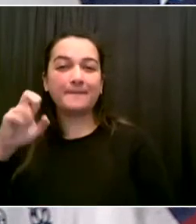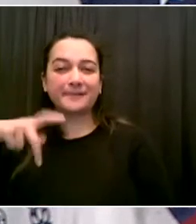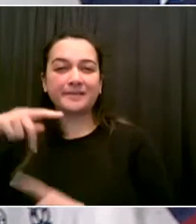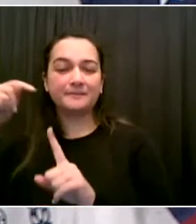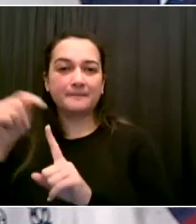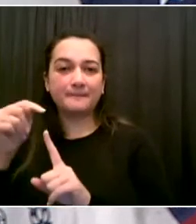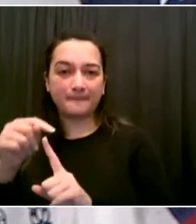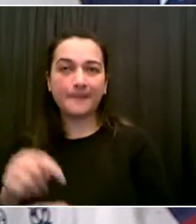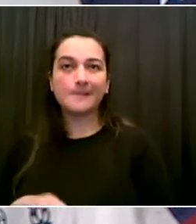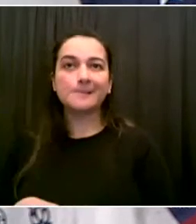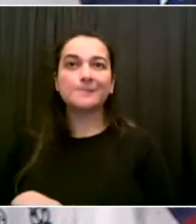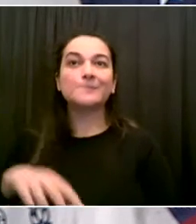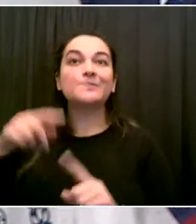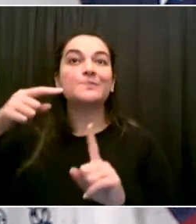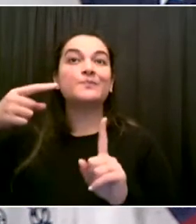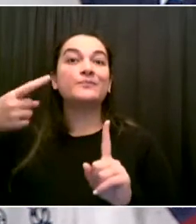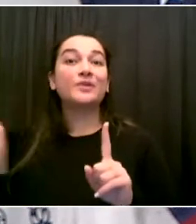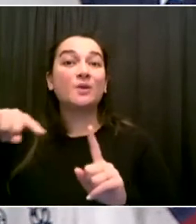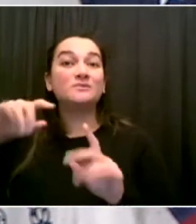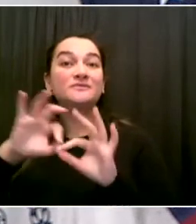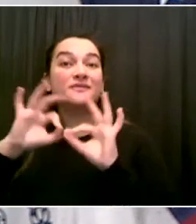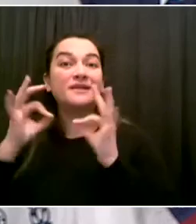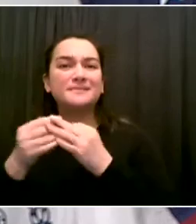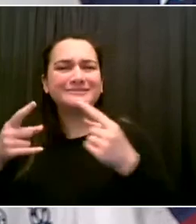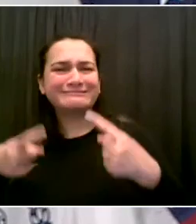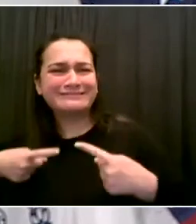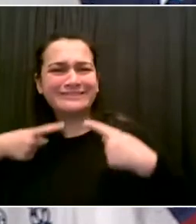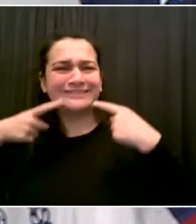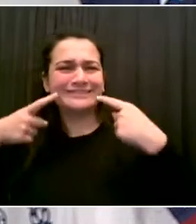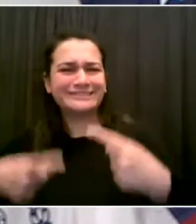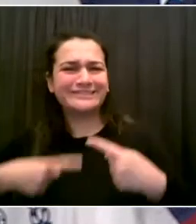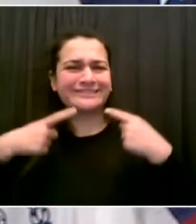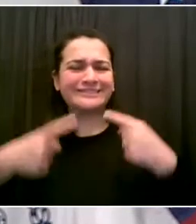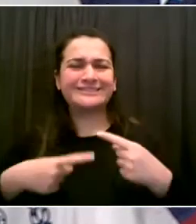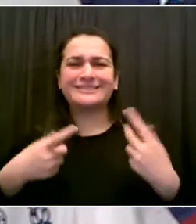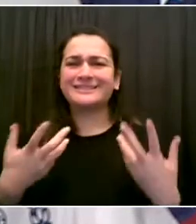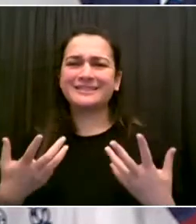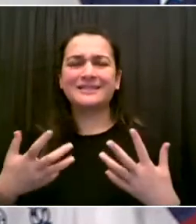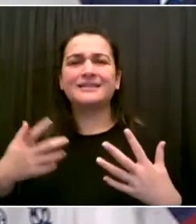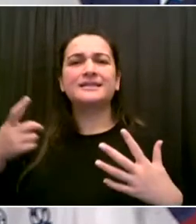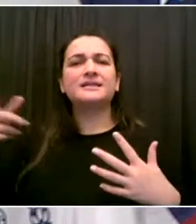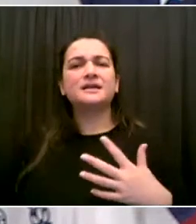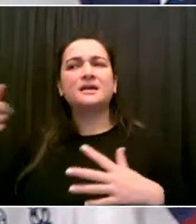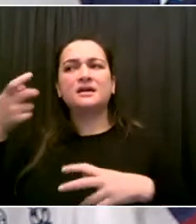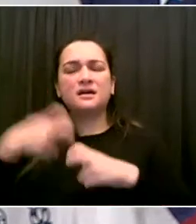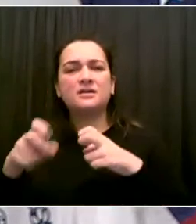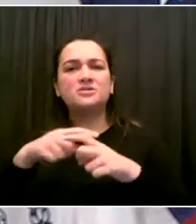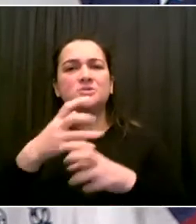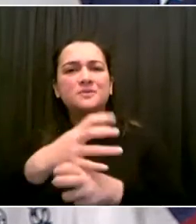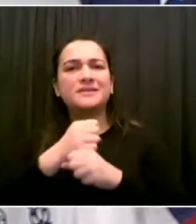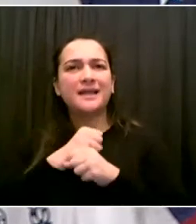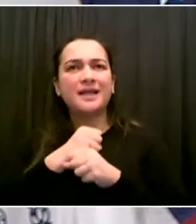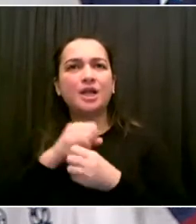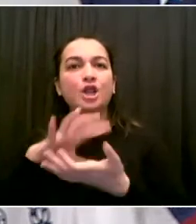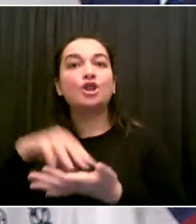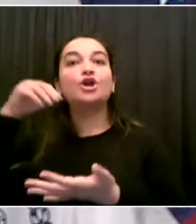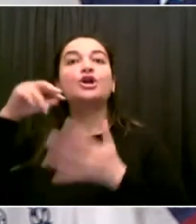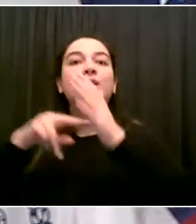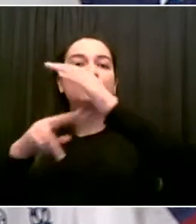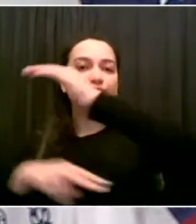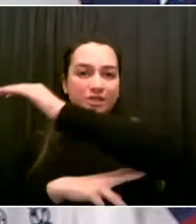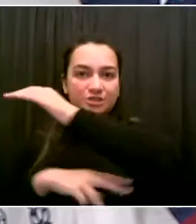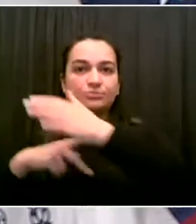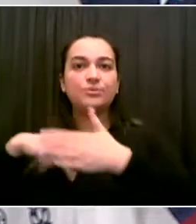will be available to those students to participate in Summer Rising? Yeah, I'll turn to the Chancellor and say, Christina, we